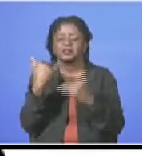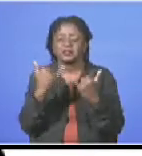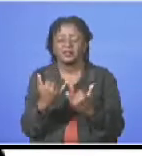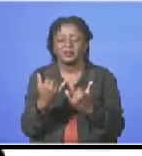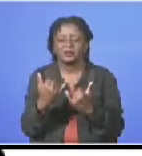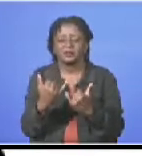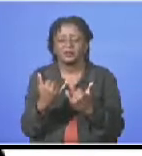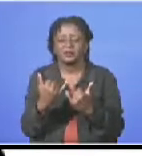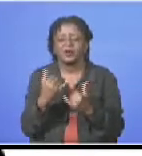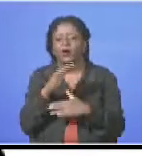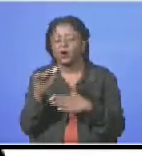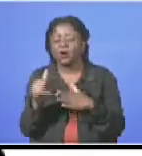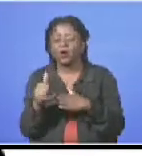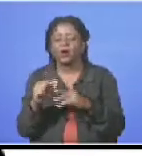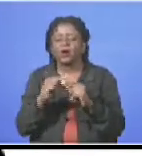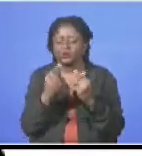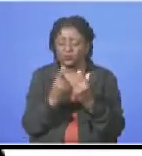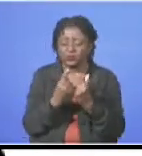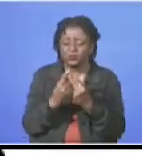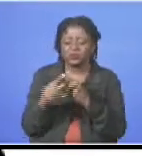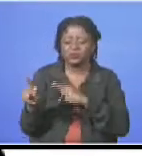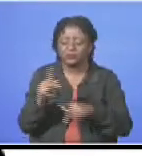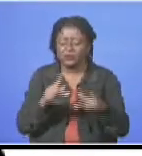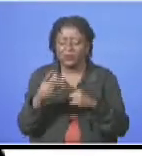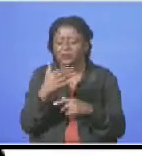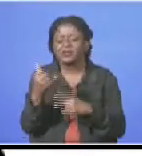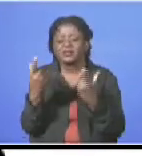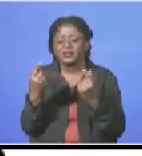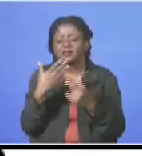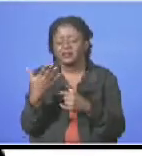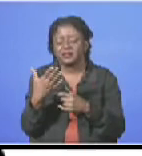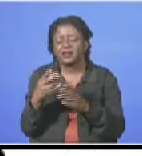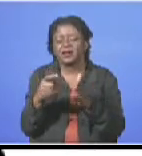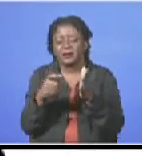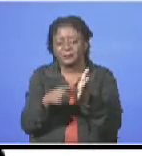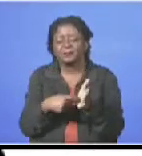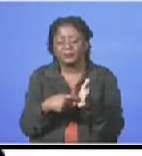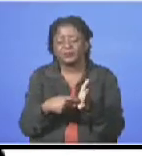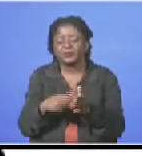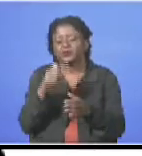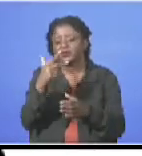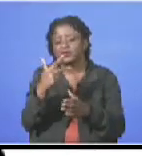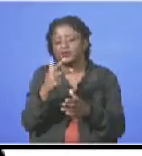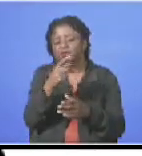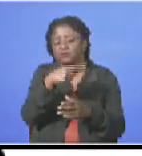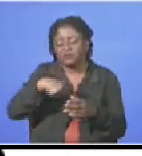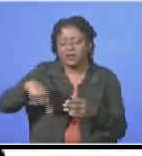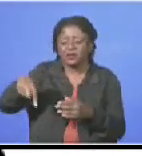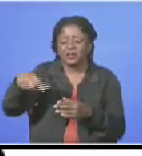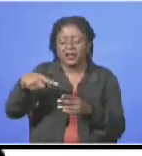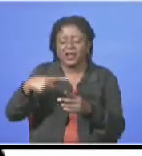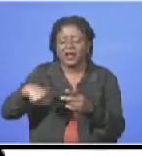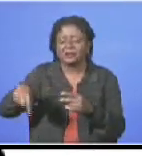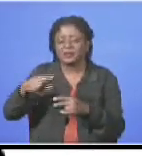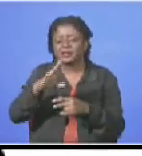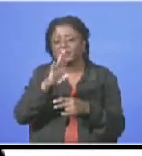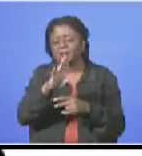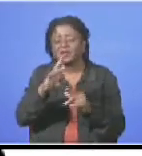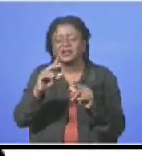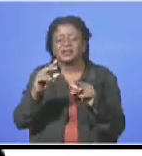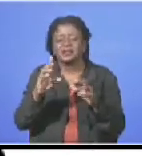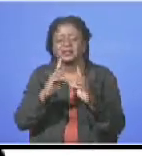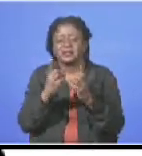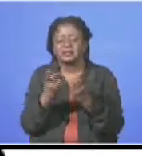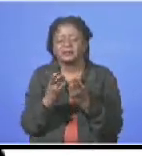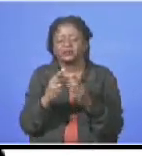groups performed. They did the mandatory three laps, such as the A division groups and also the B division groups did there too, and the industry